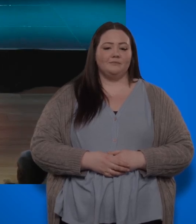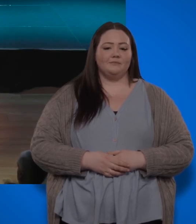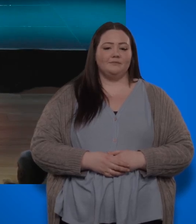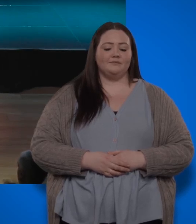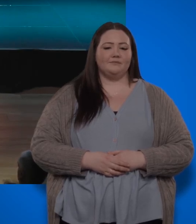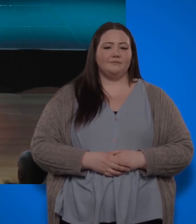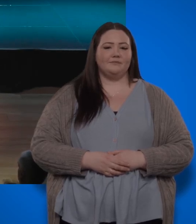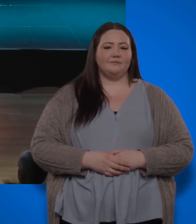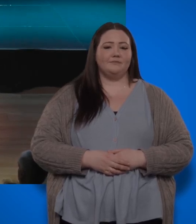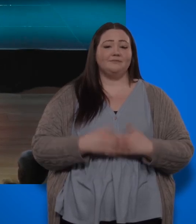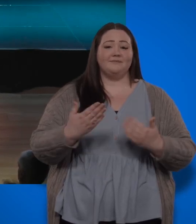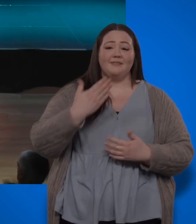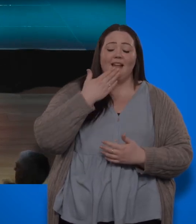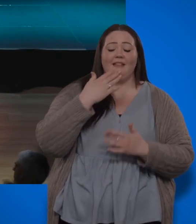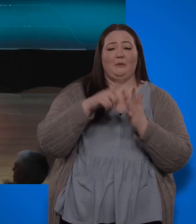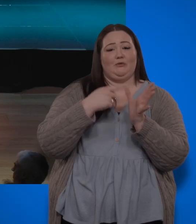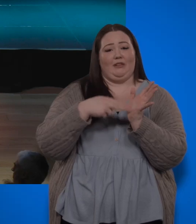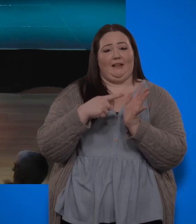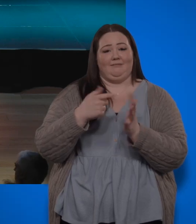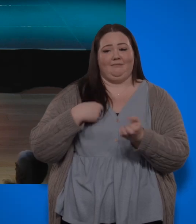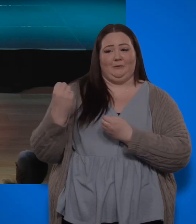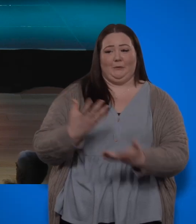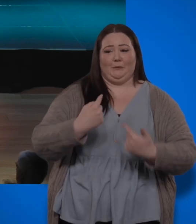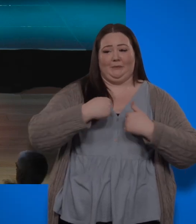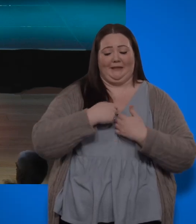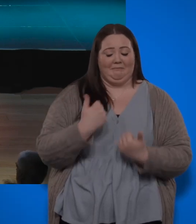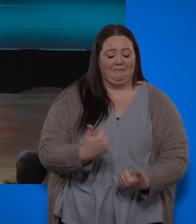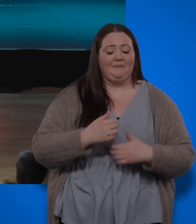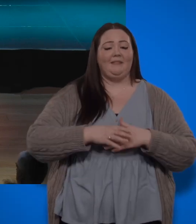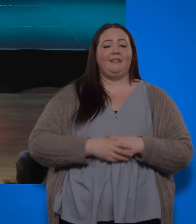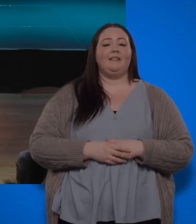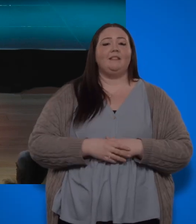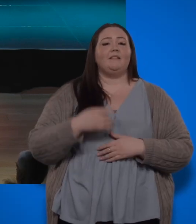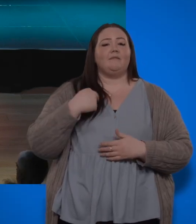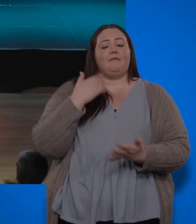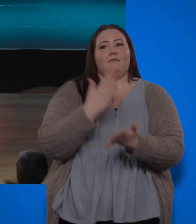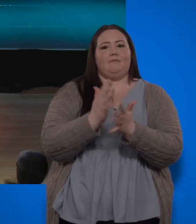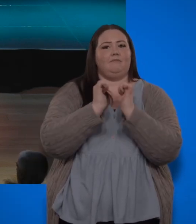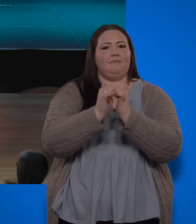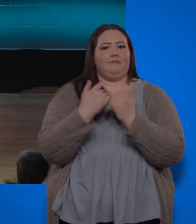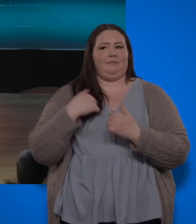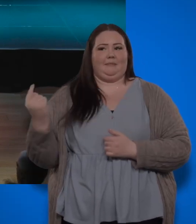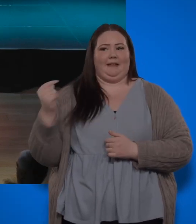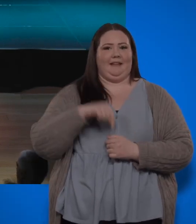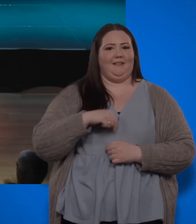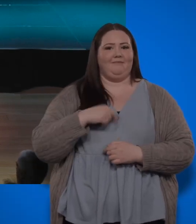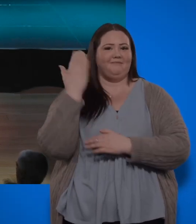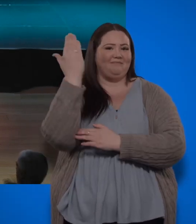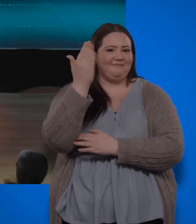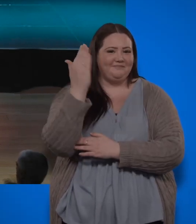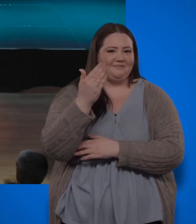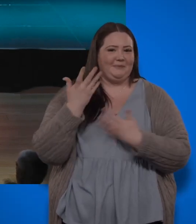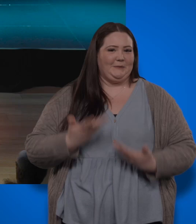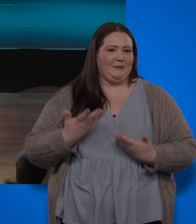Well, thank you very much indeed, Jane, for that introduction, Vice-Chancellor, and it's a real privilege for me to be